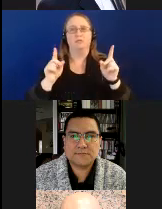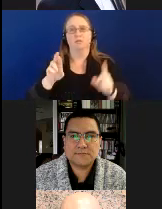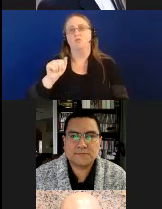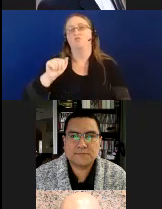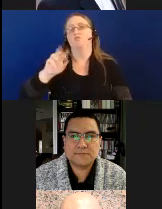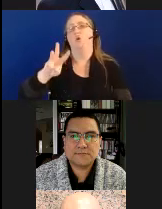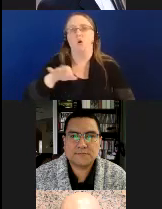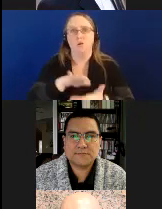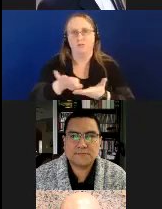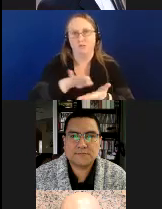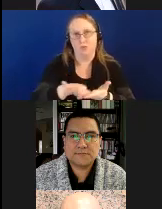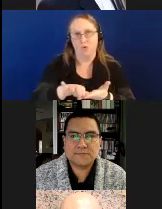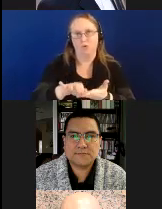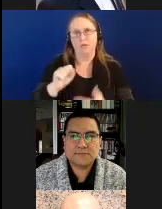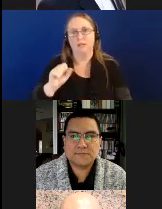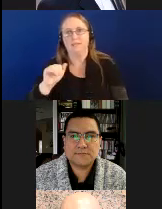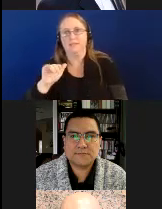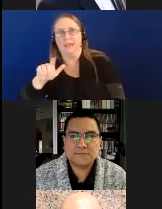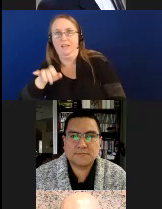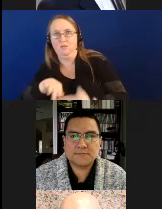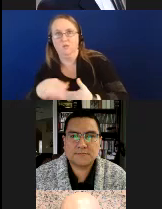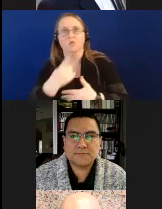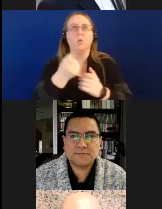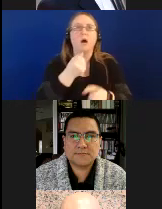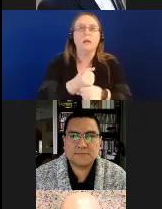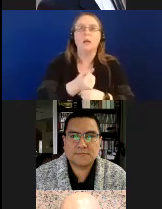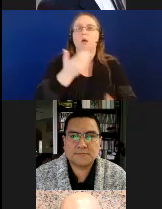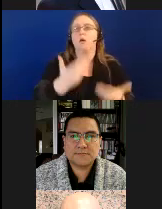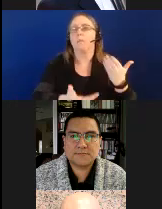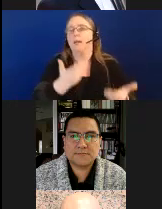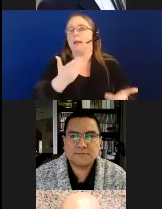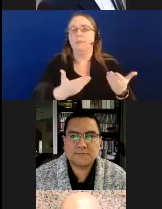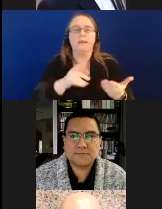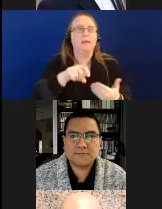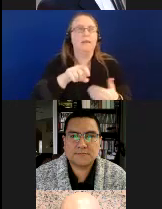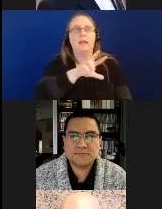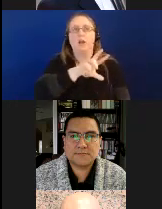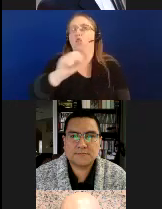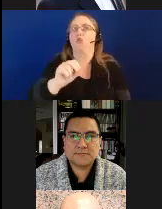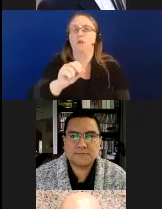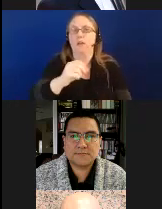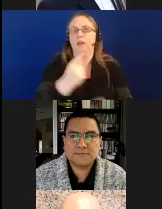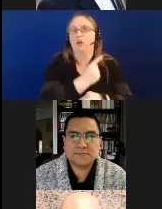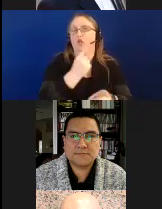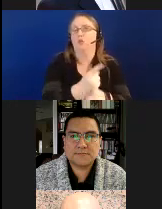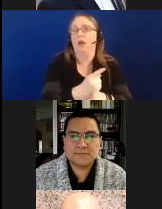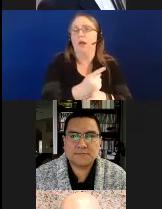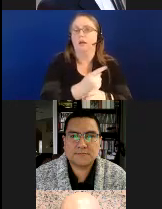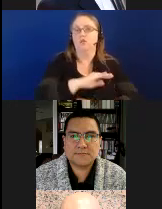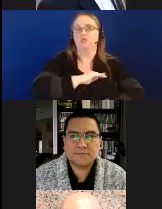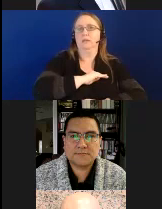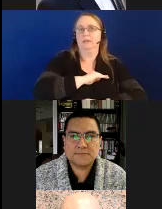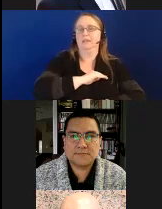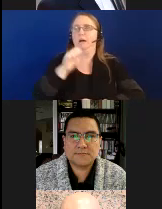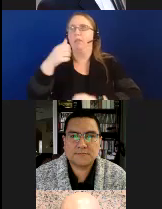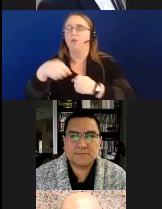we have raw scores to scale scores. So one year a student might need 30 items correct to get meets. Another year they might